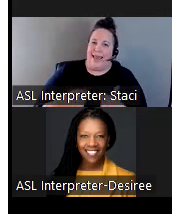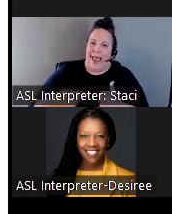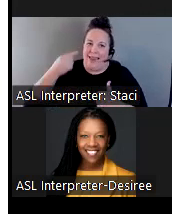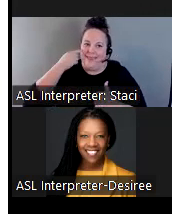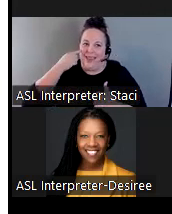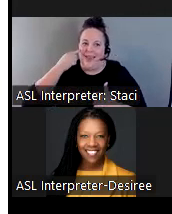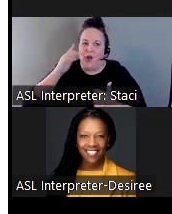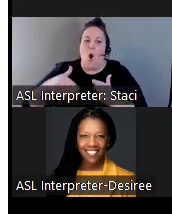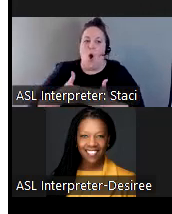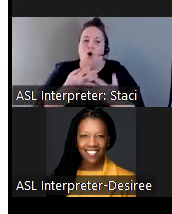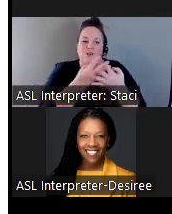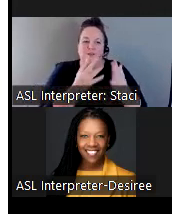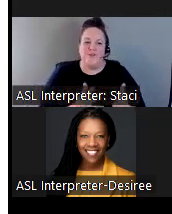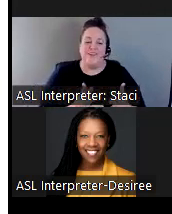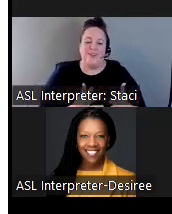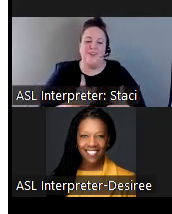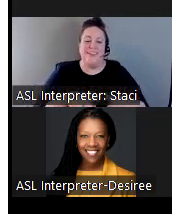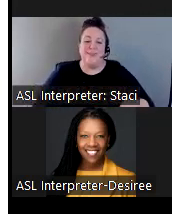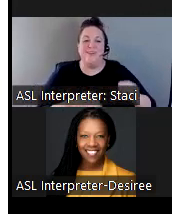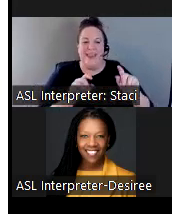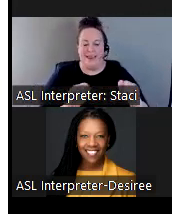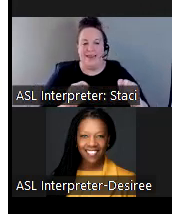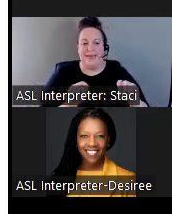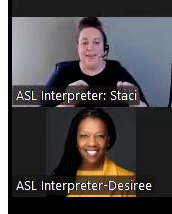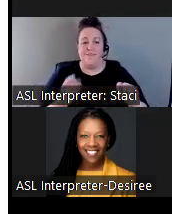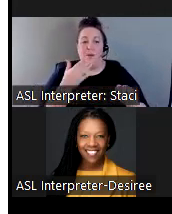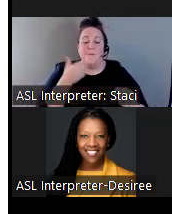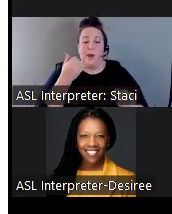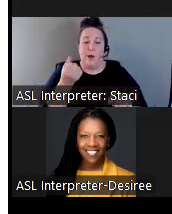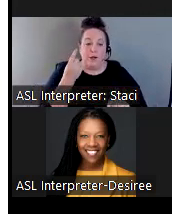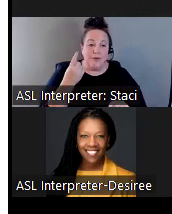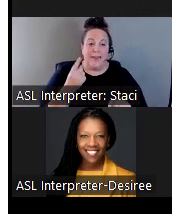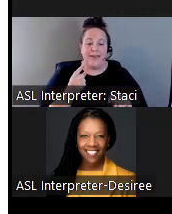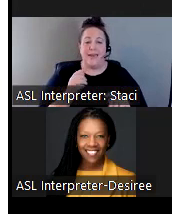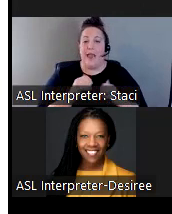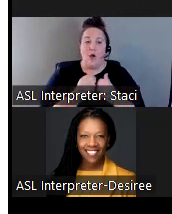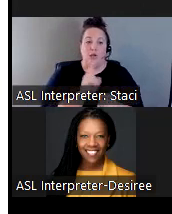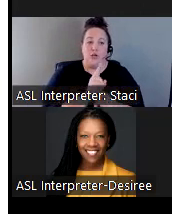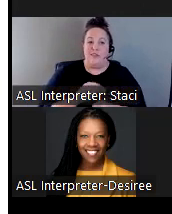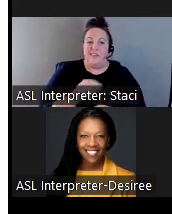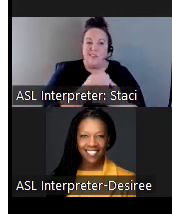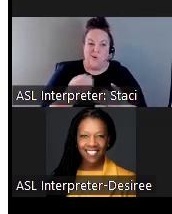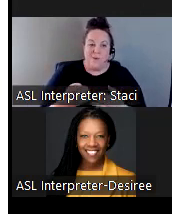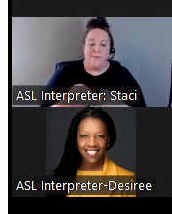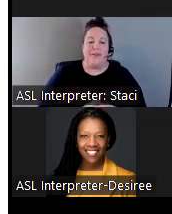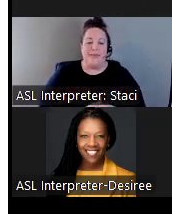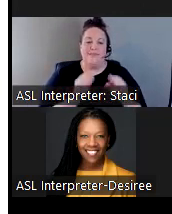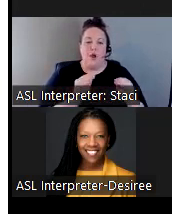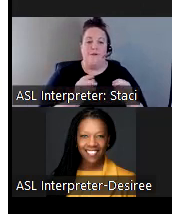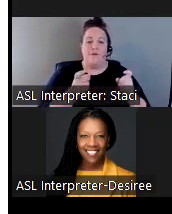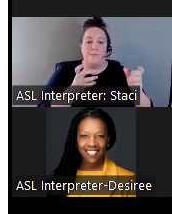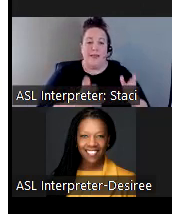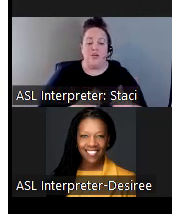all screeners should take that so they have a better understanding, not on how to use the equipment, that's taught by you managers, but on